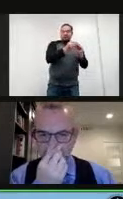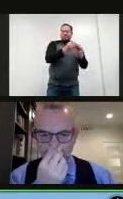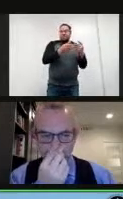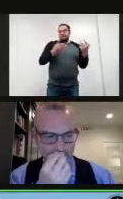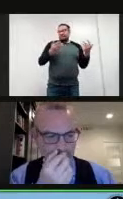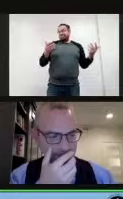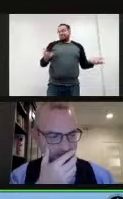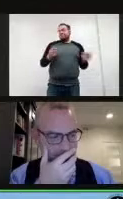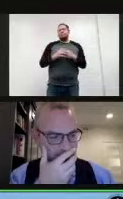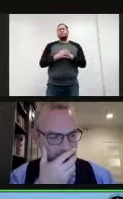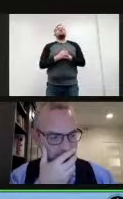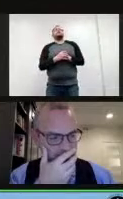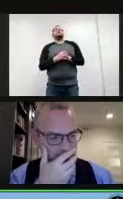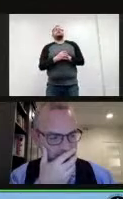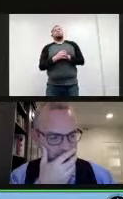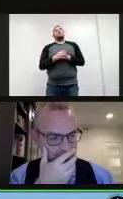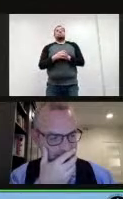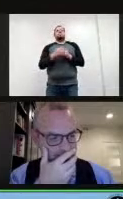that is more than I said so.